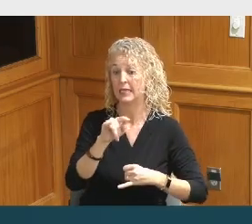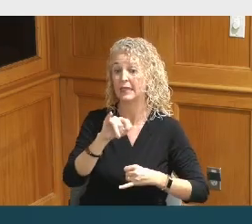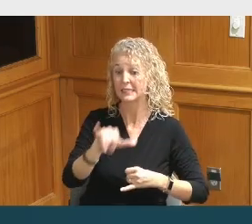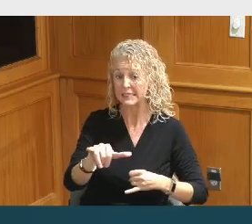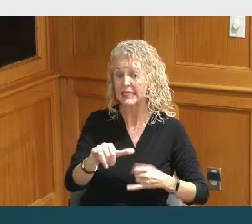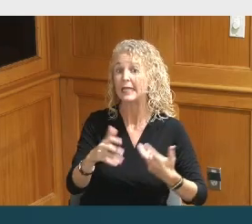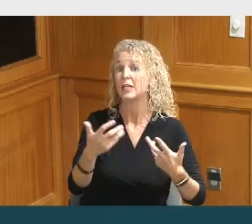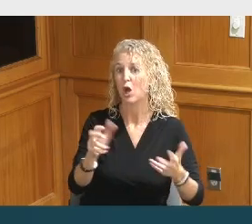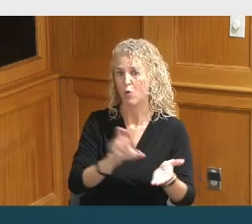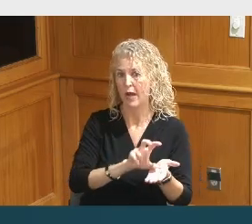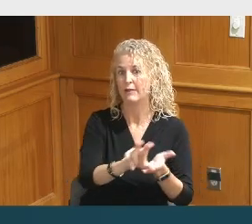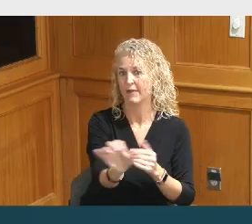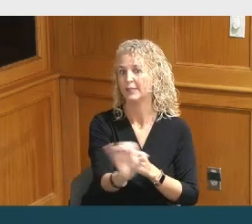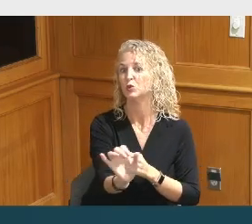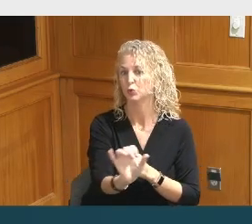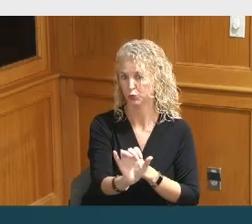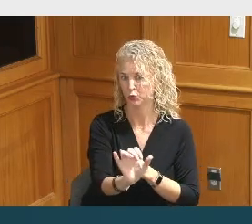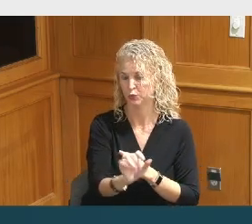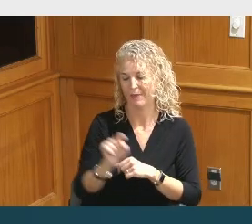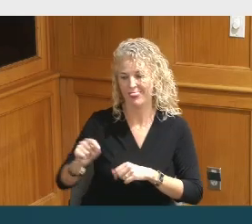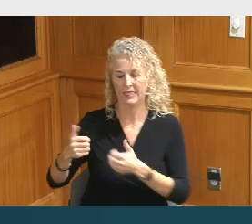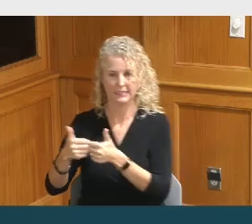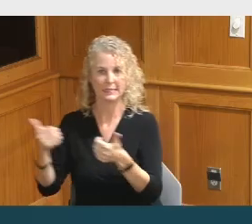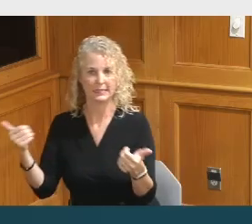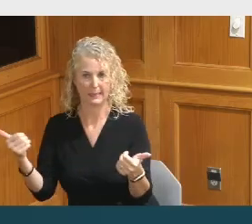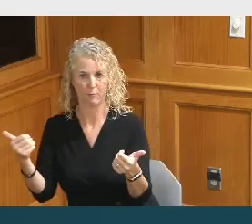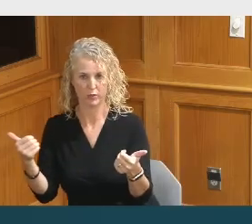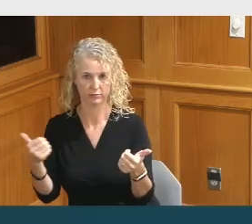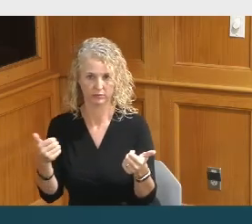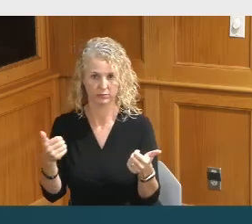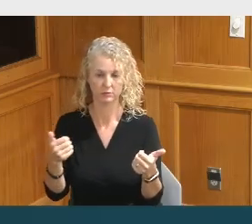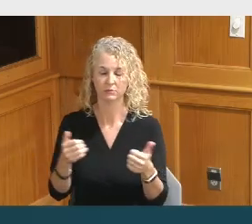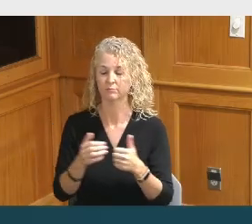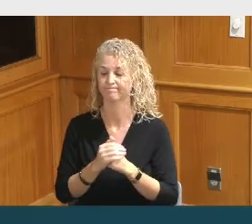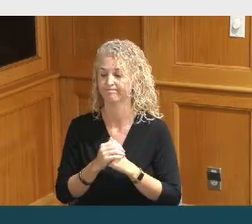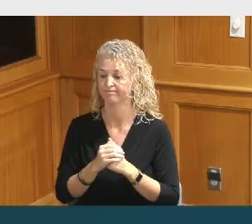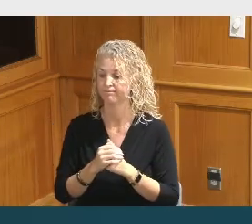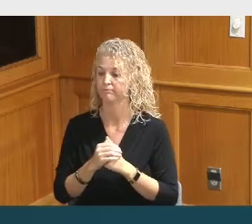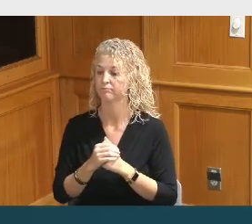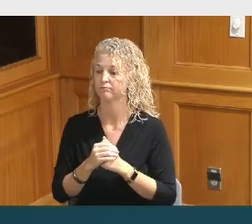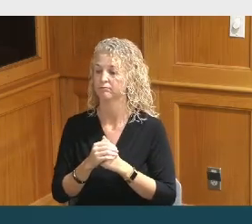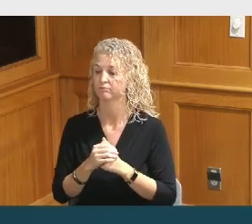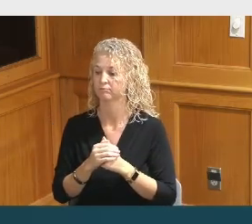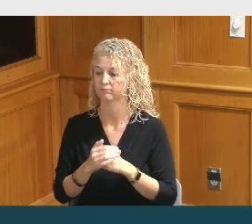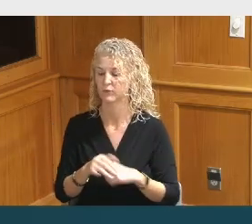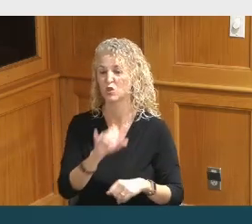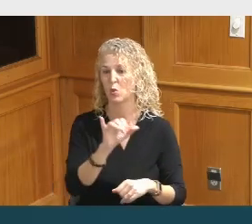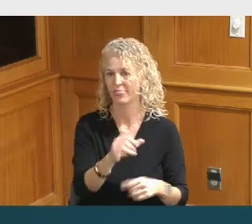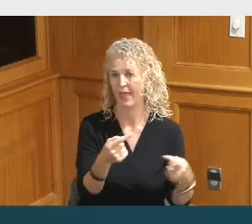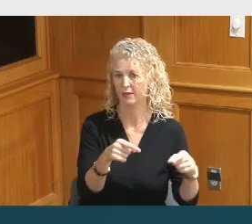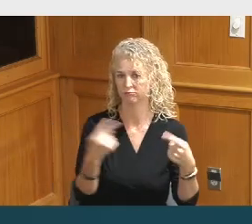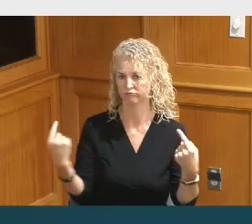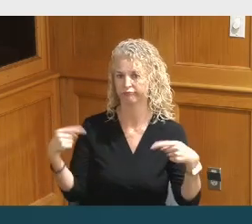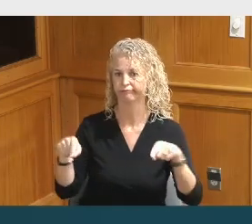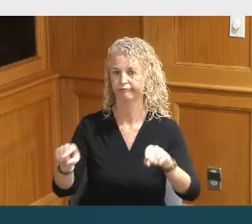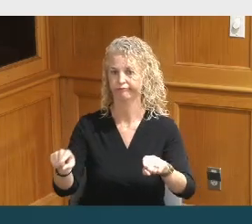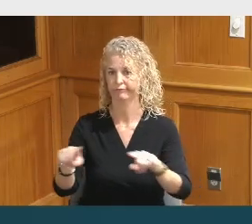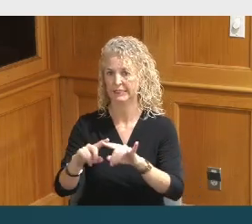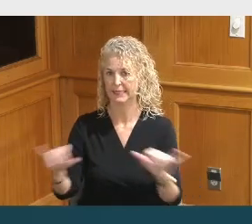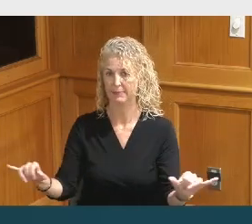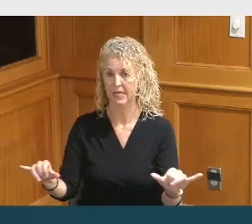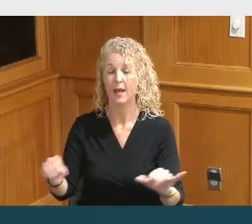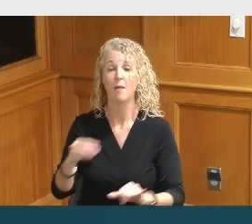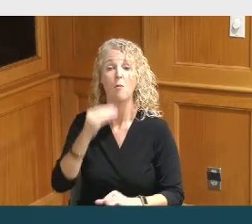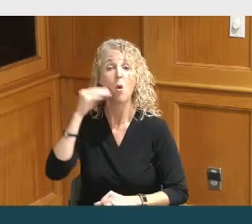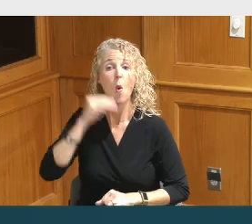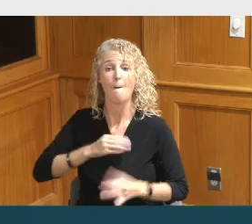made investment to focus on city homeowners. That will start at the end of this year to come alongside. Homeowners have to